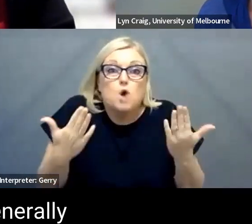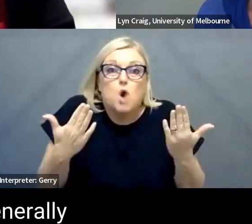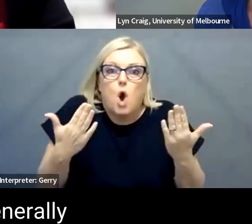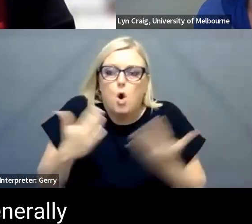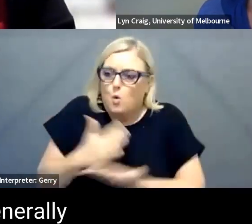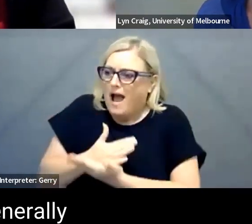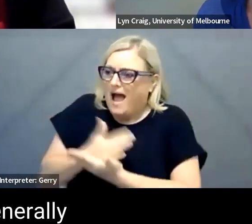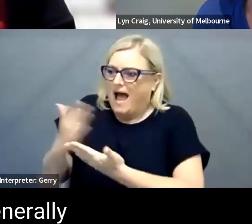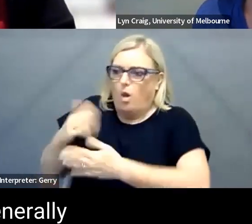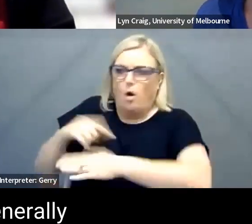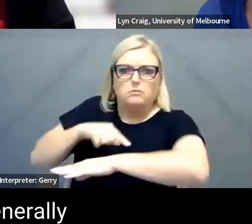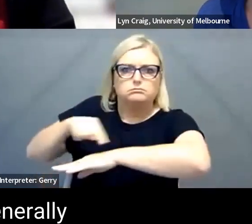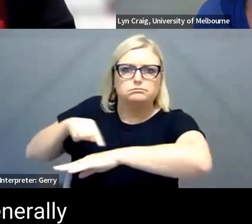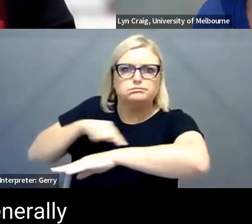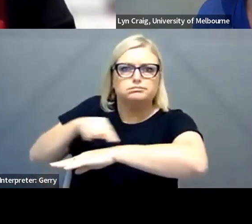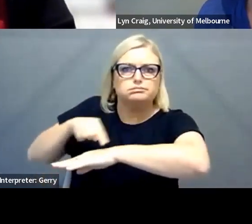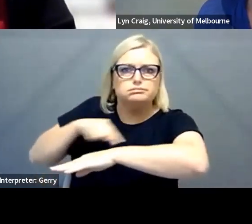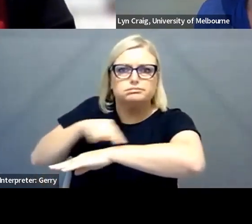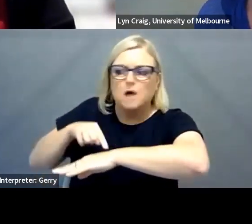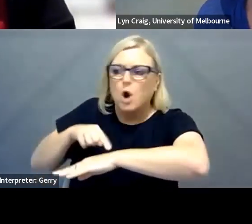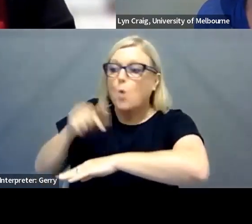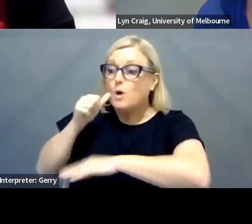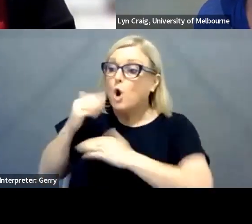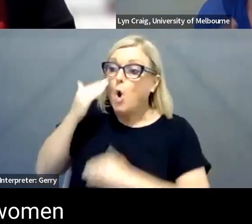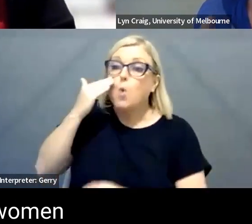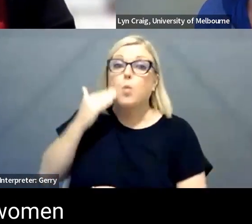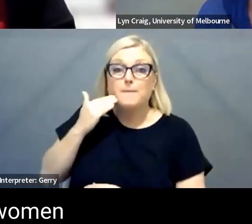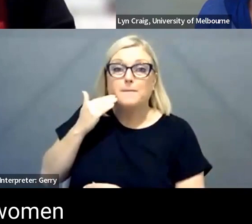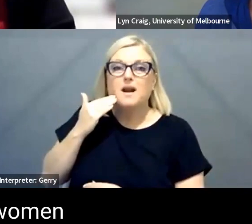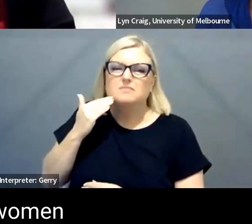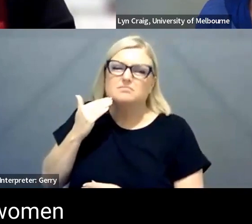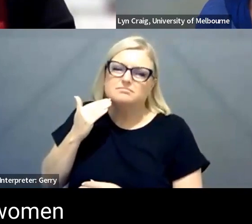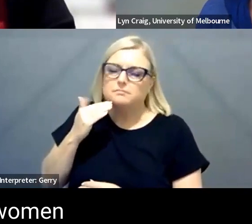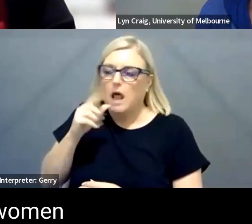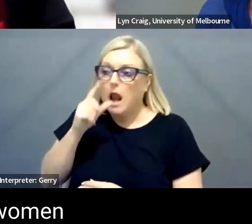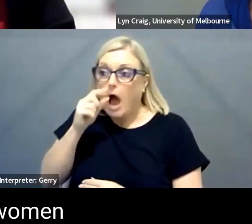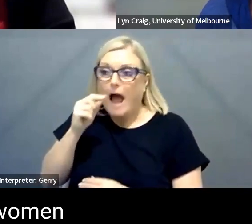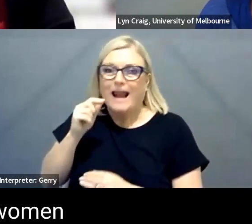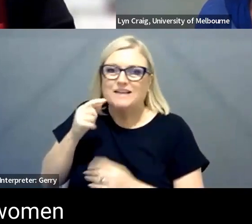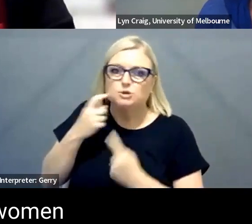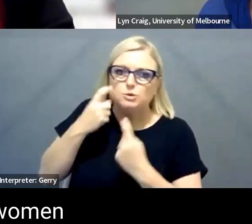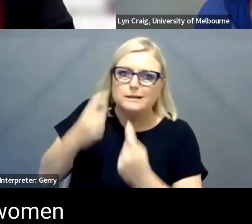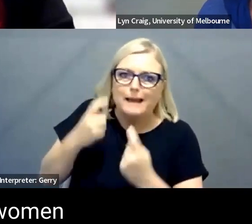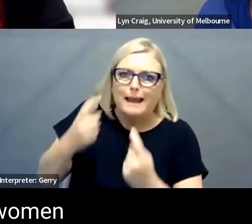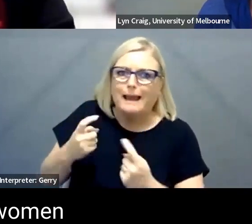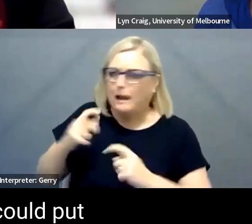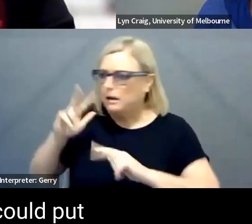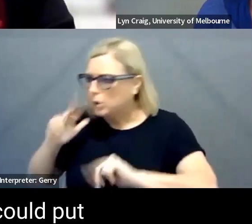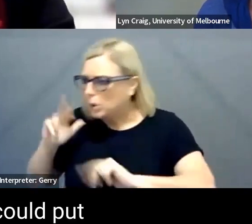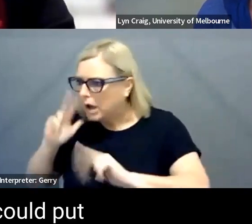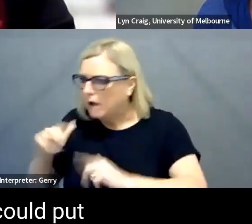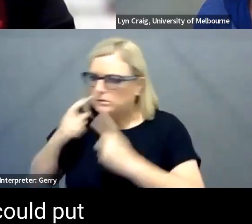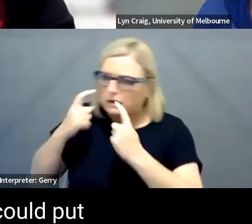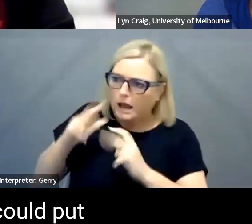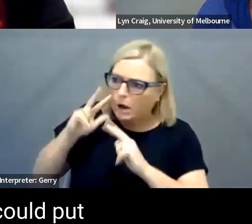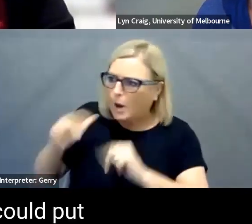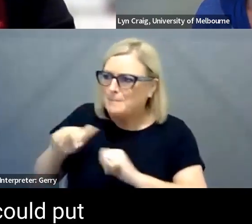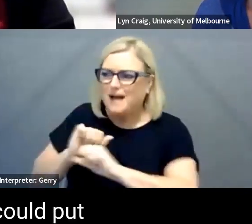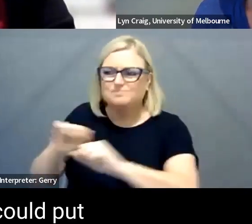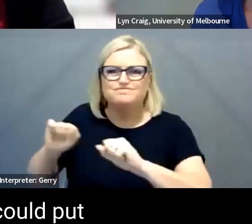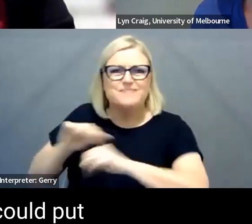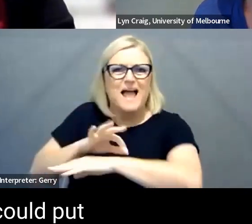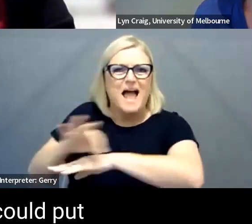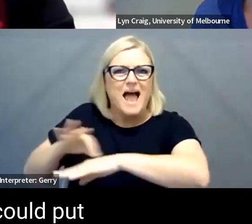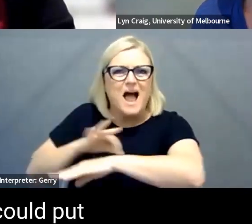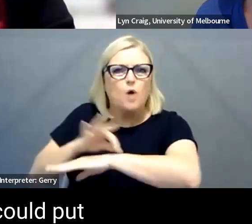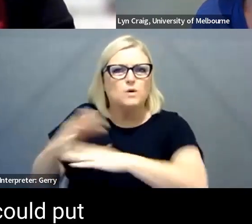we know generally it's more likely to be women, but who in particular, and which women, and how can that be addressed? But also just